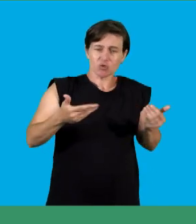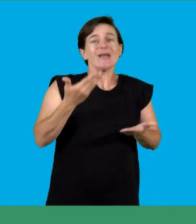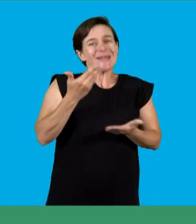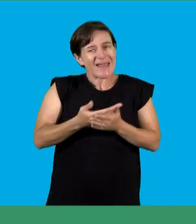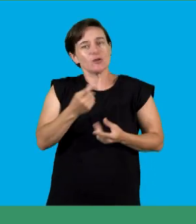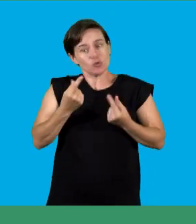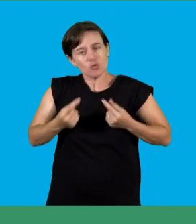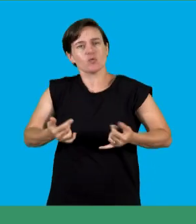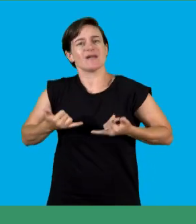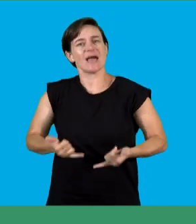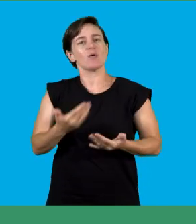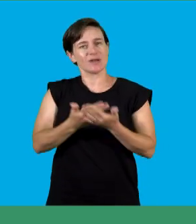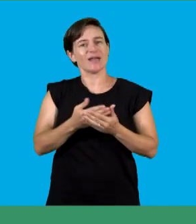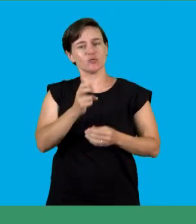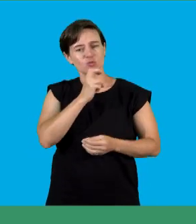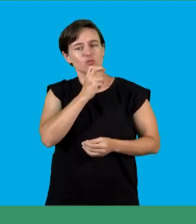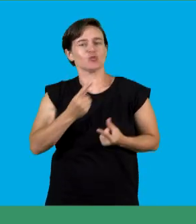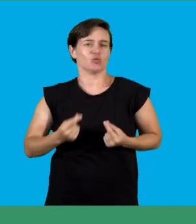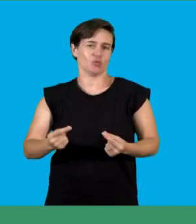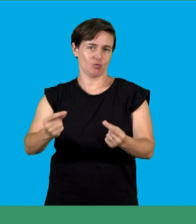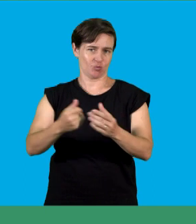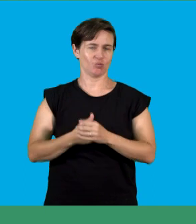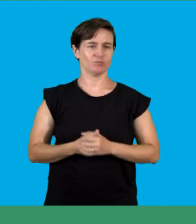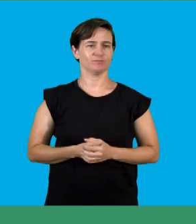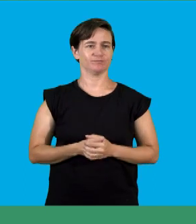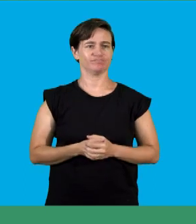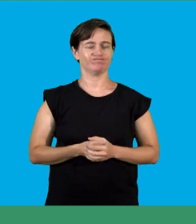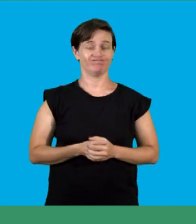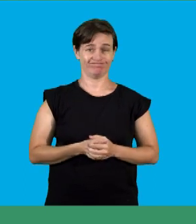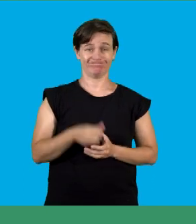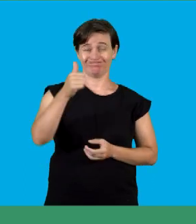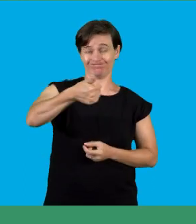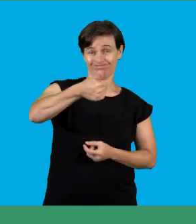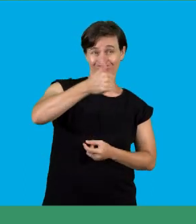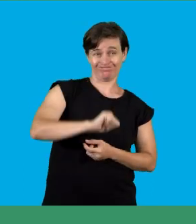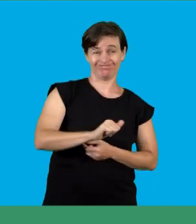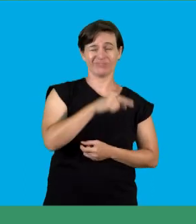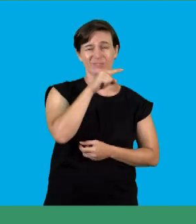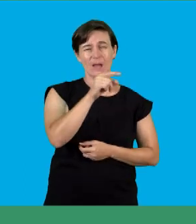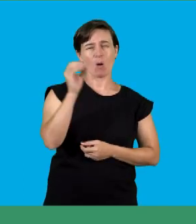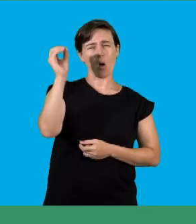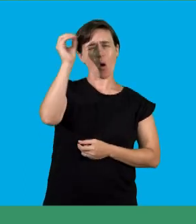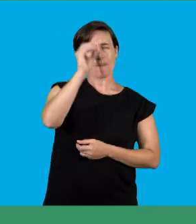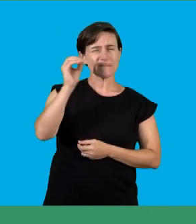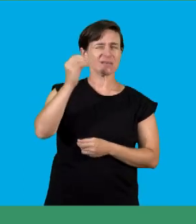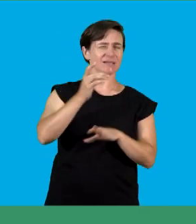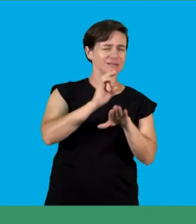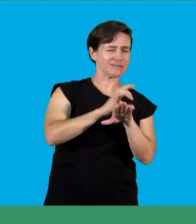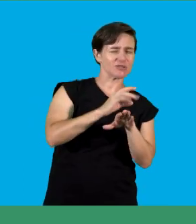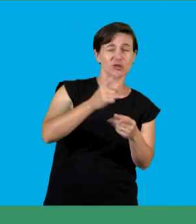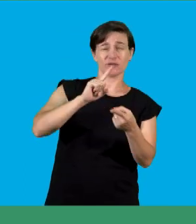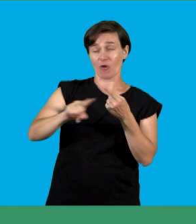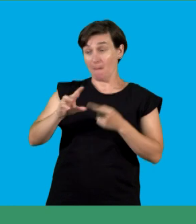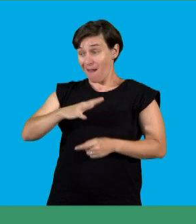and executable. All right. Secondly, they got the opinions and suggestions